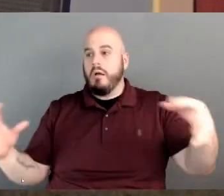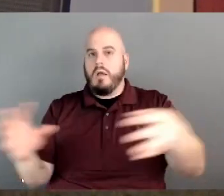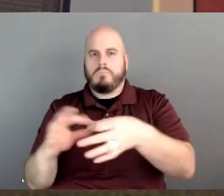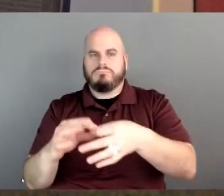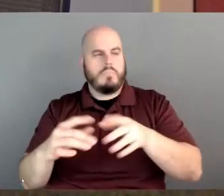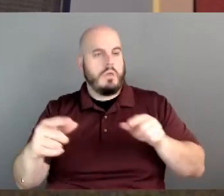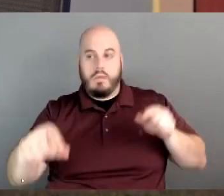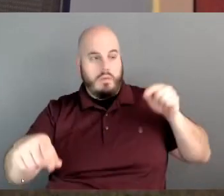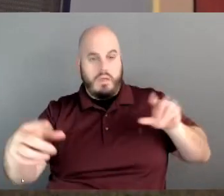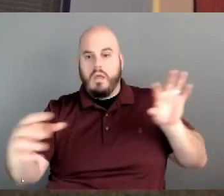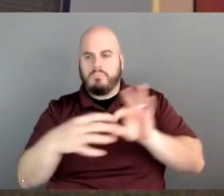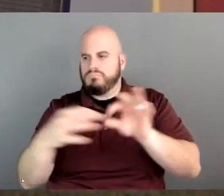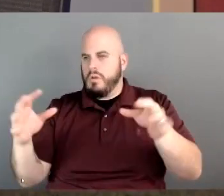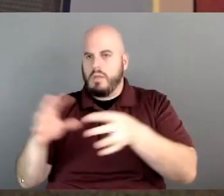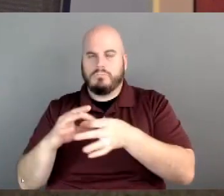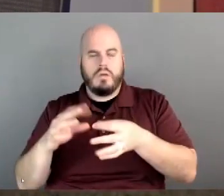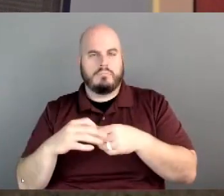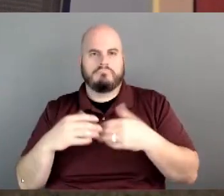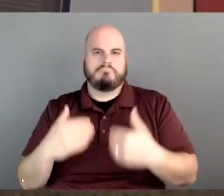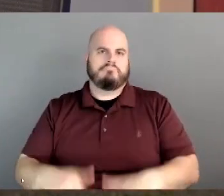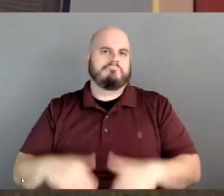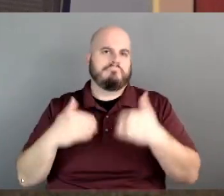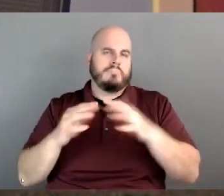it does. I mean, like, just what.